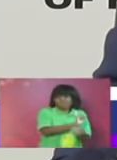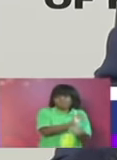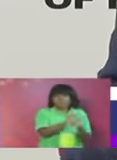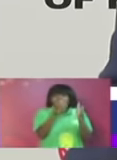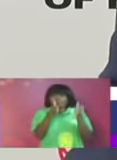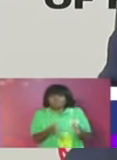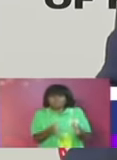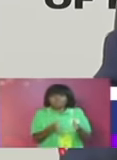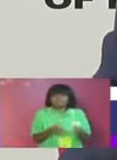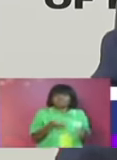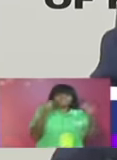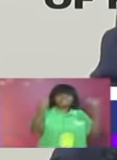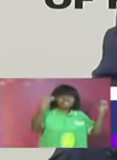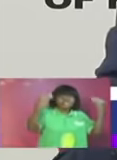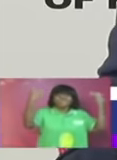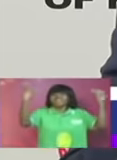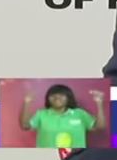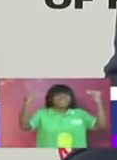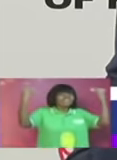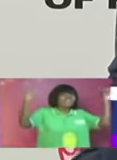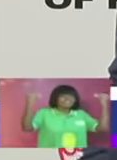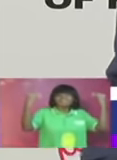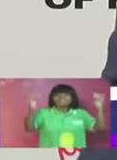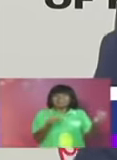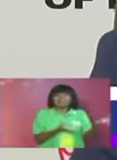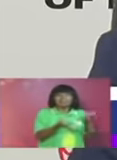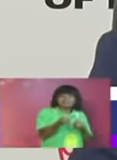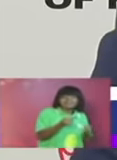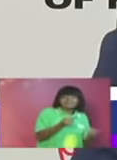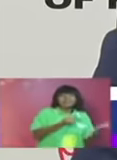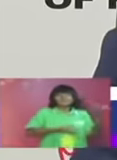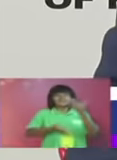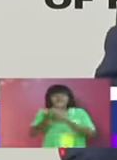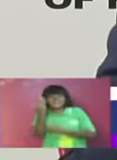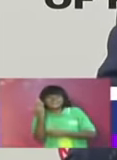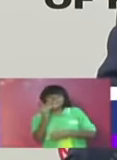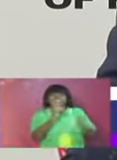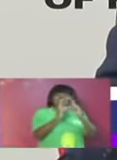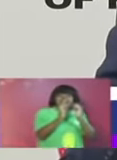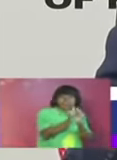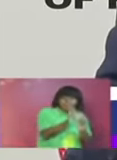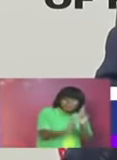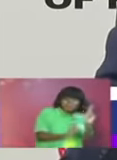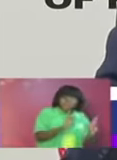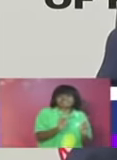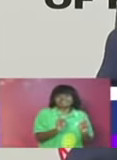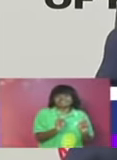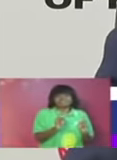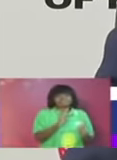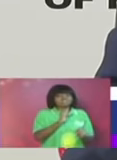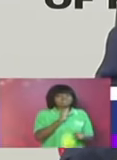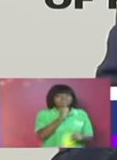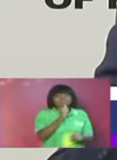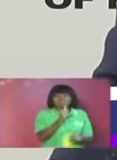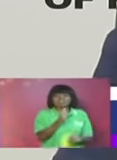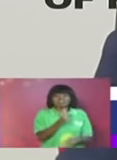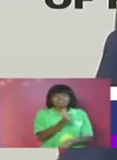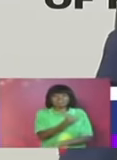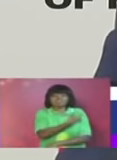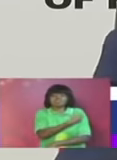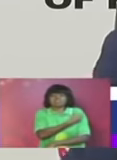your sales clerks are interacting with the population. Vaccination rates at those levels tend to